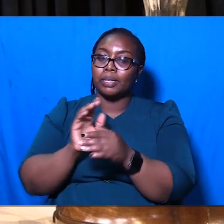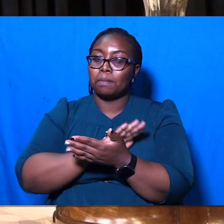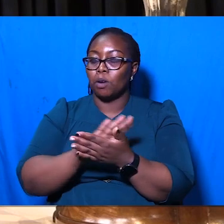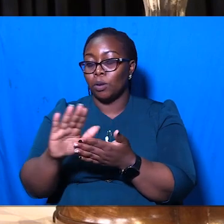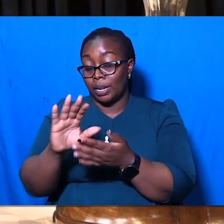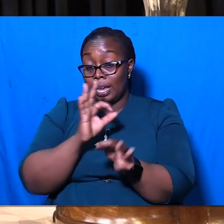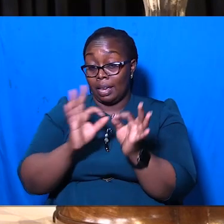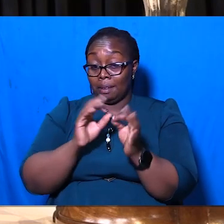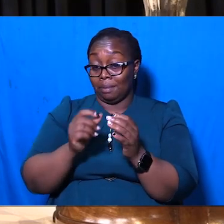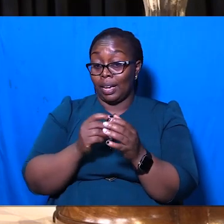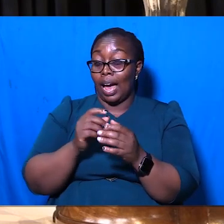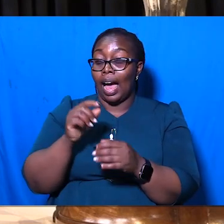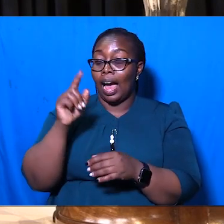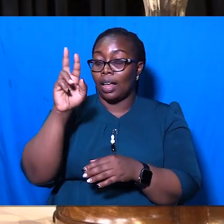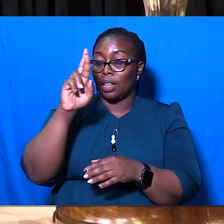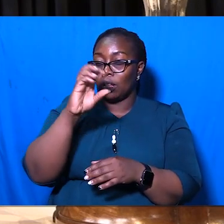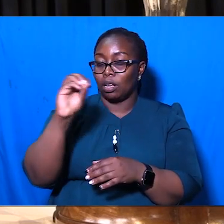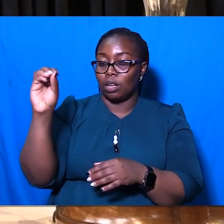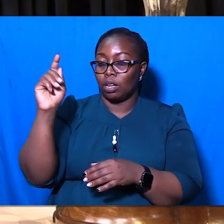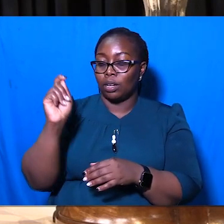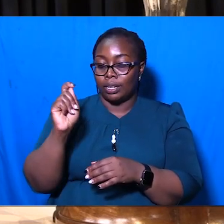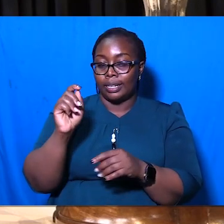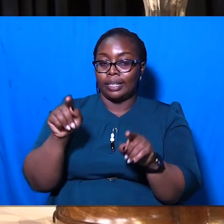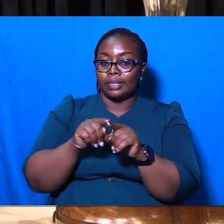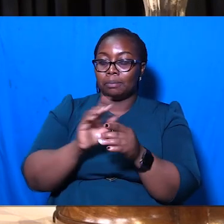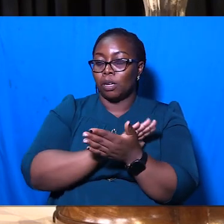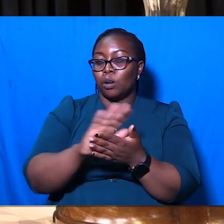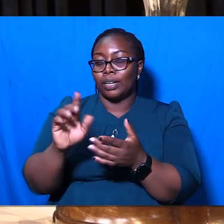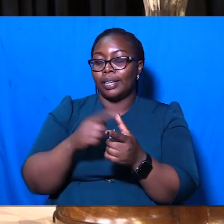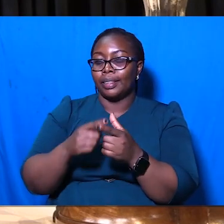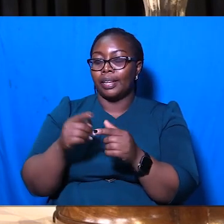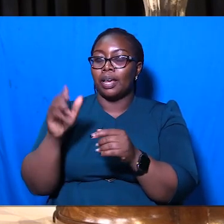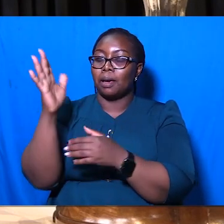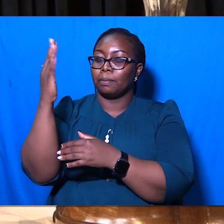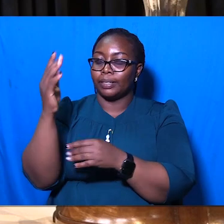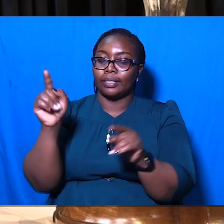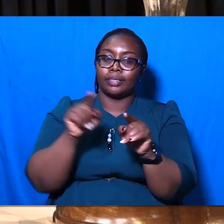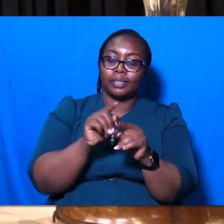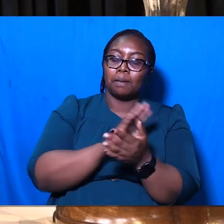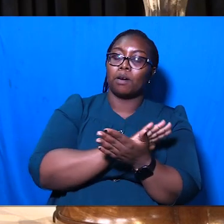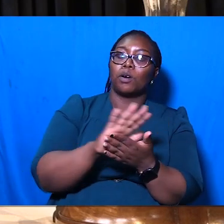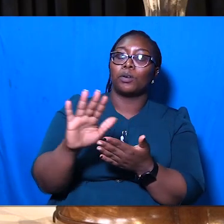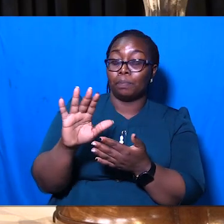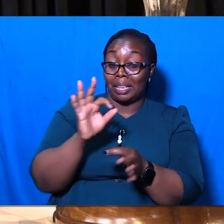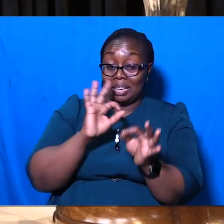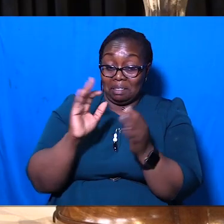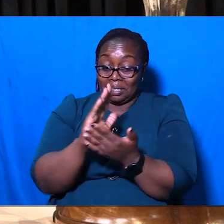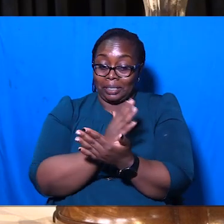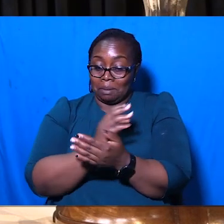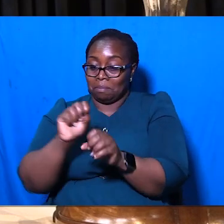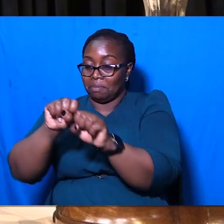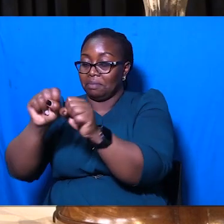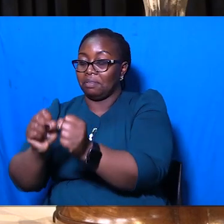if the root is holy, so are the branches. And if some of the branches were broken